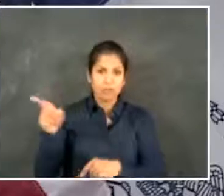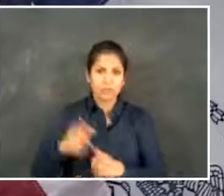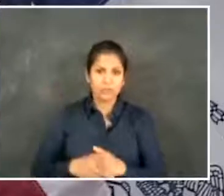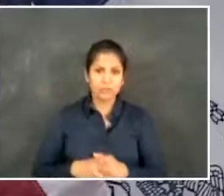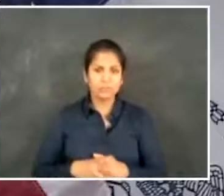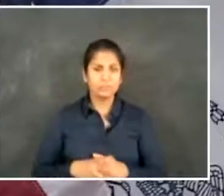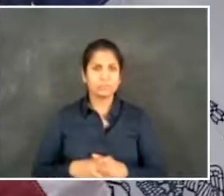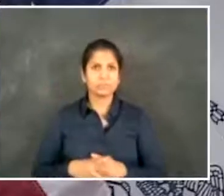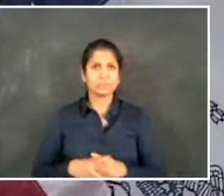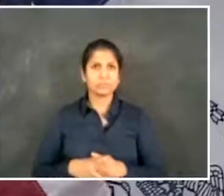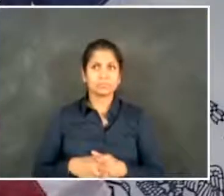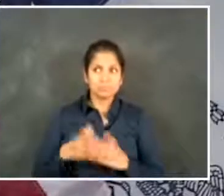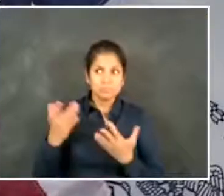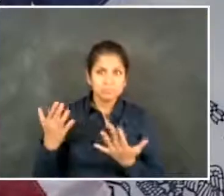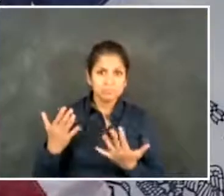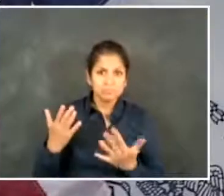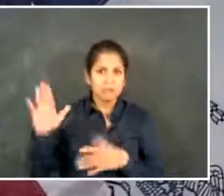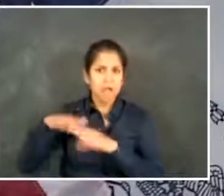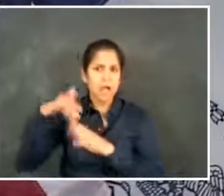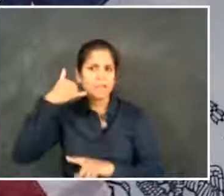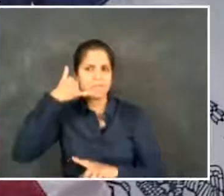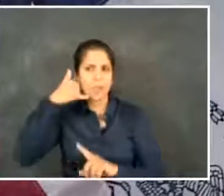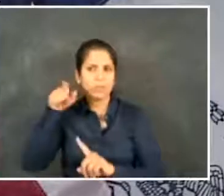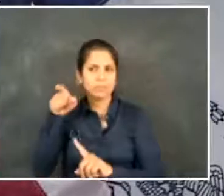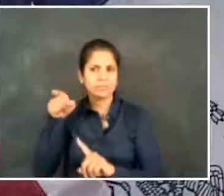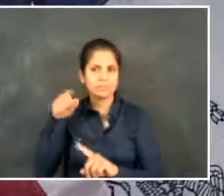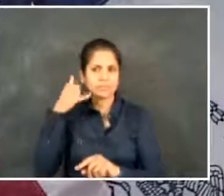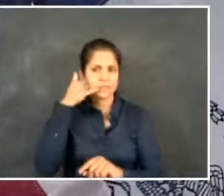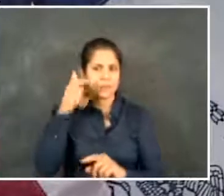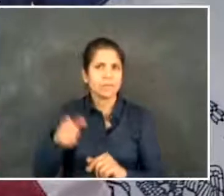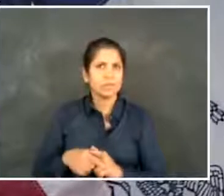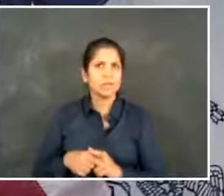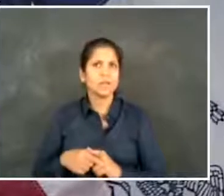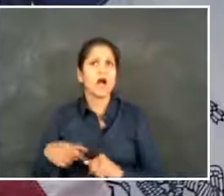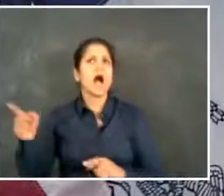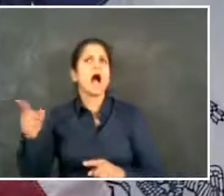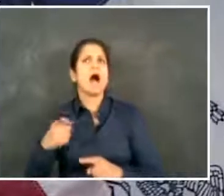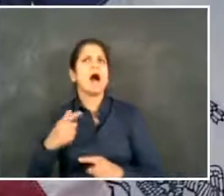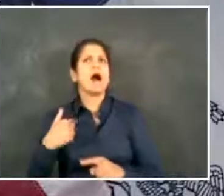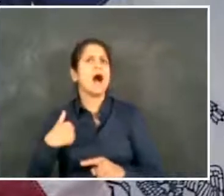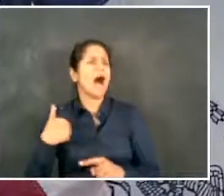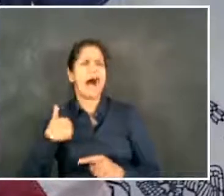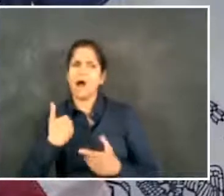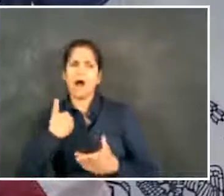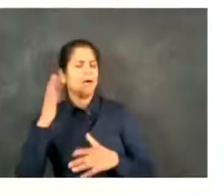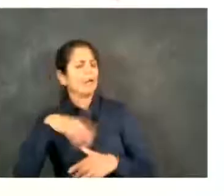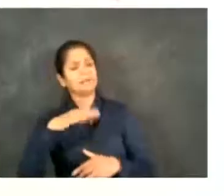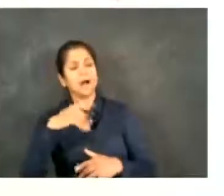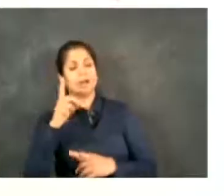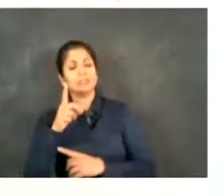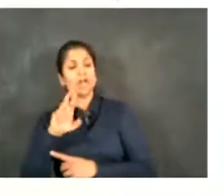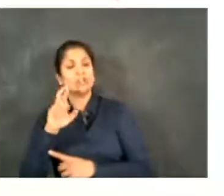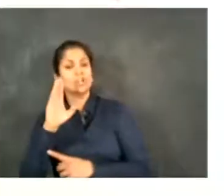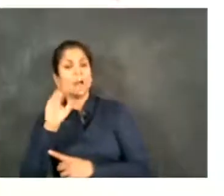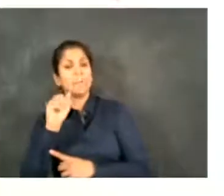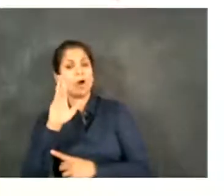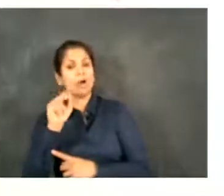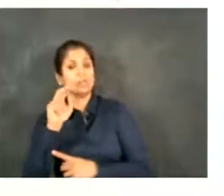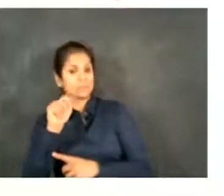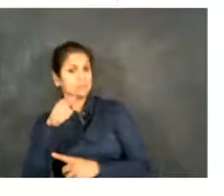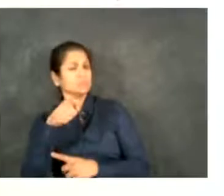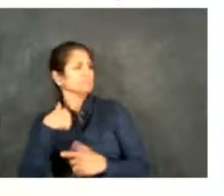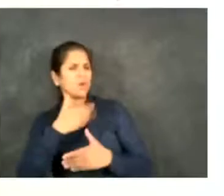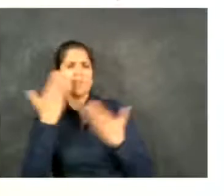you happen to have that? We don't actually. We would need to get it from One Medical, which operates